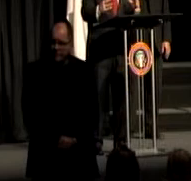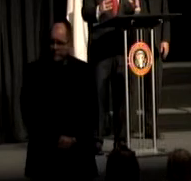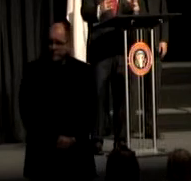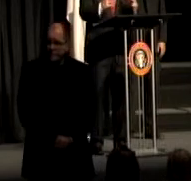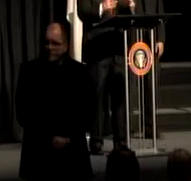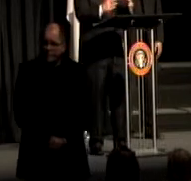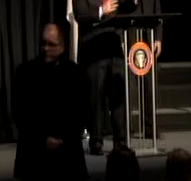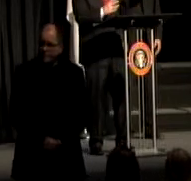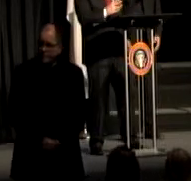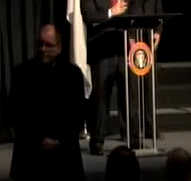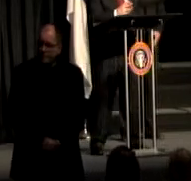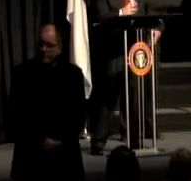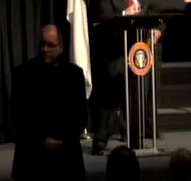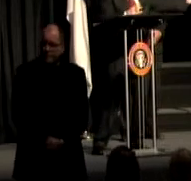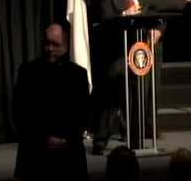bubble